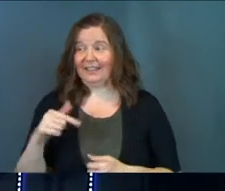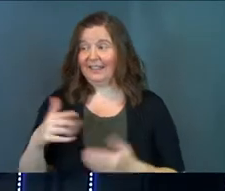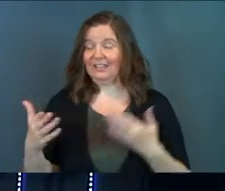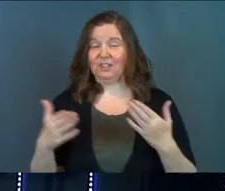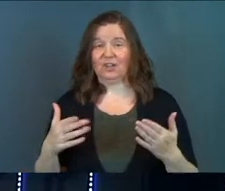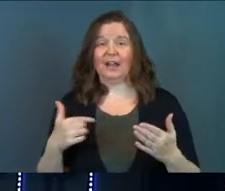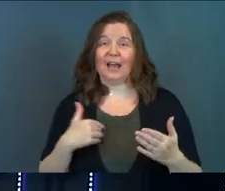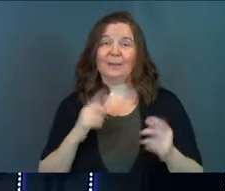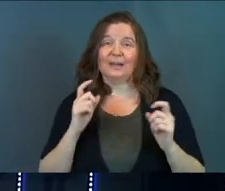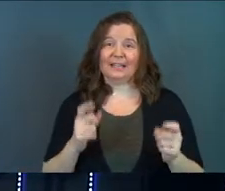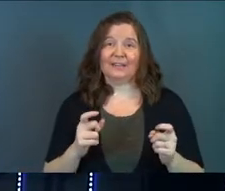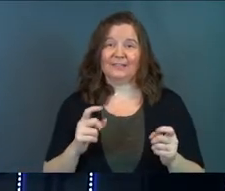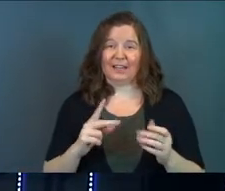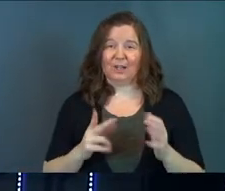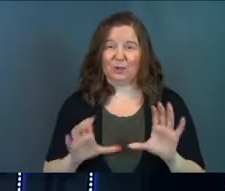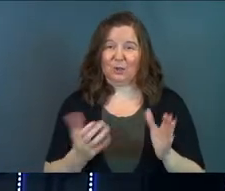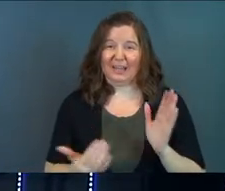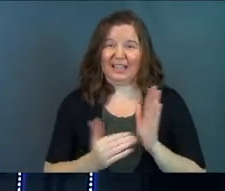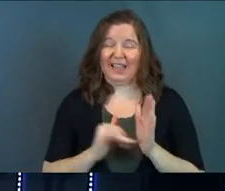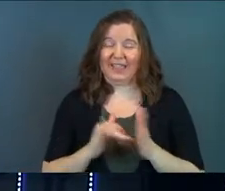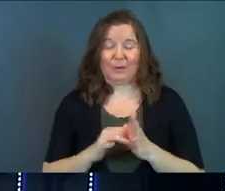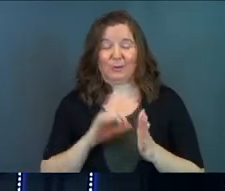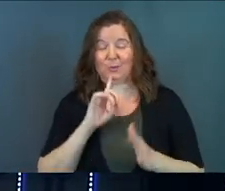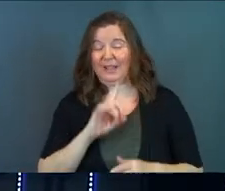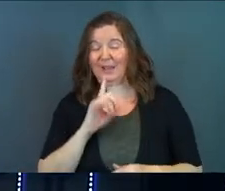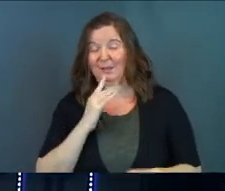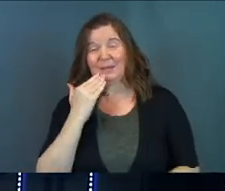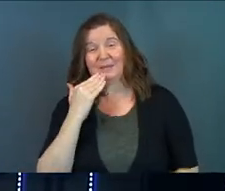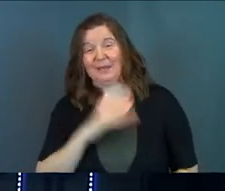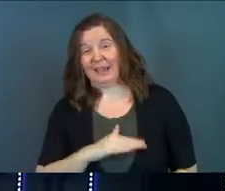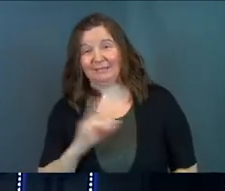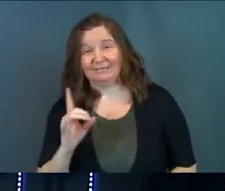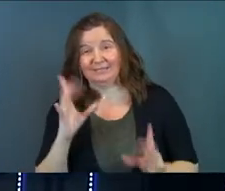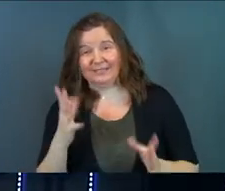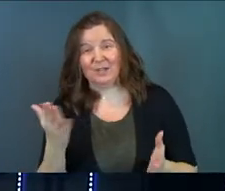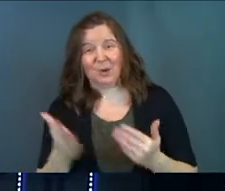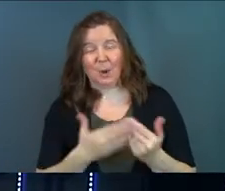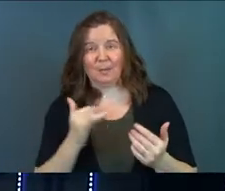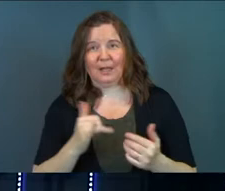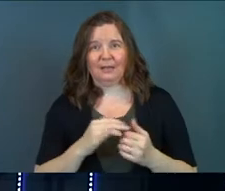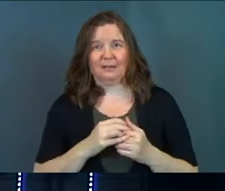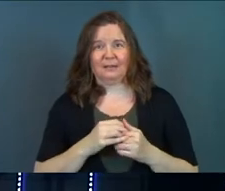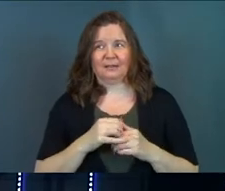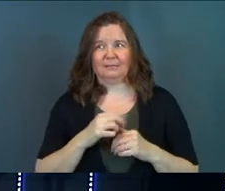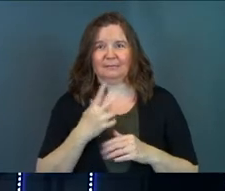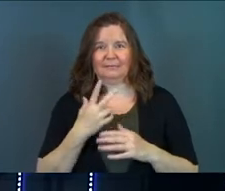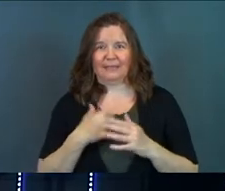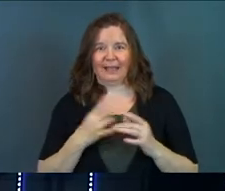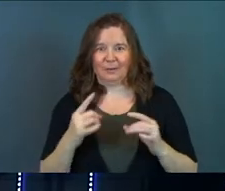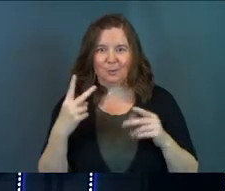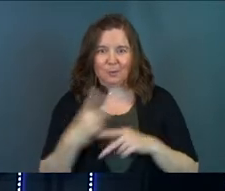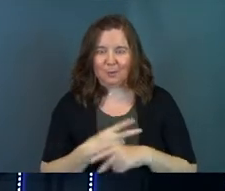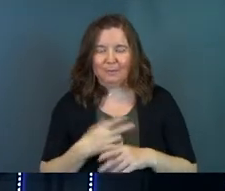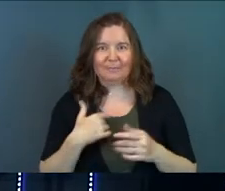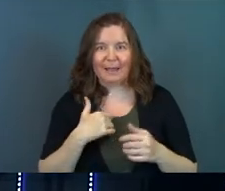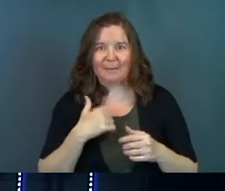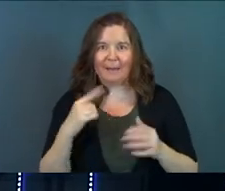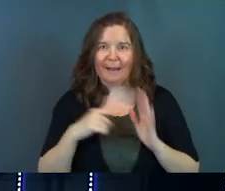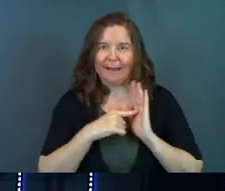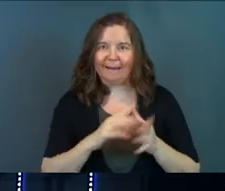This service, I'm going to give you a do-over. That was a mulligan. That was really, really terrible. You're almost like sinking my illustration right